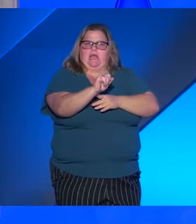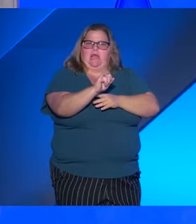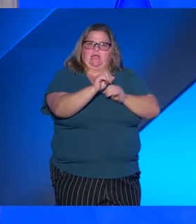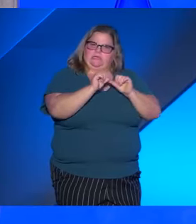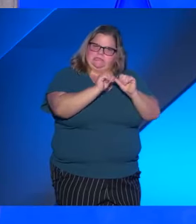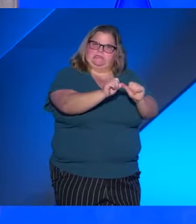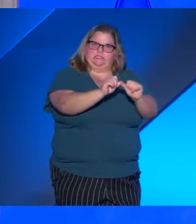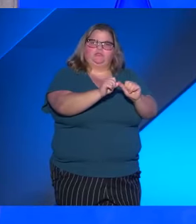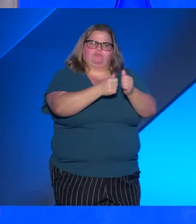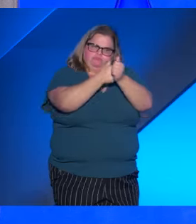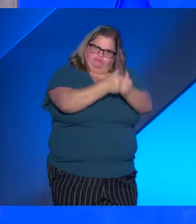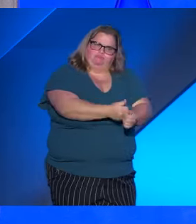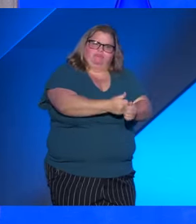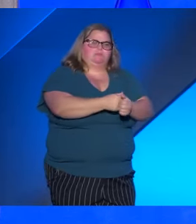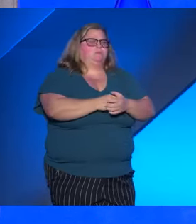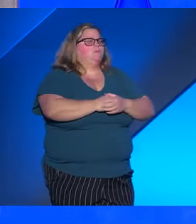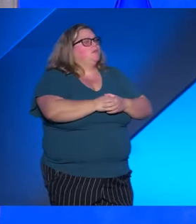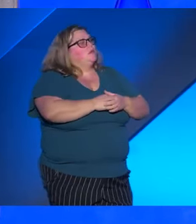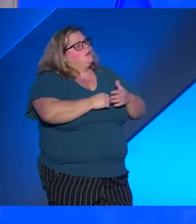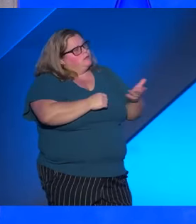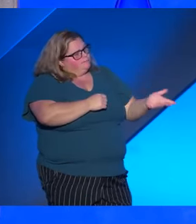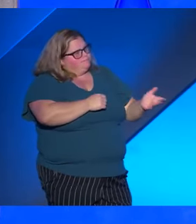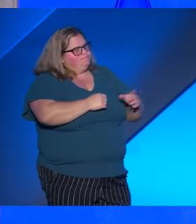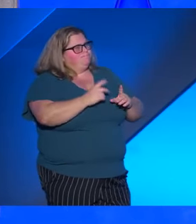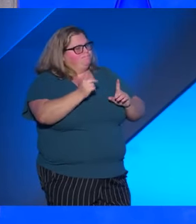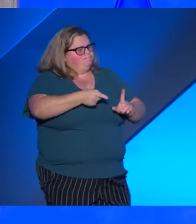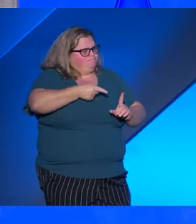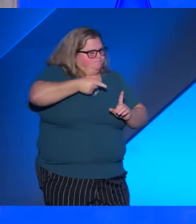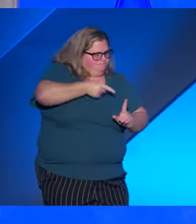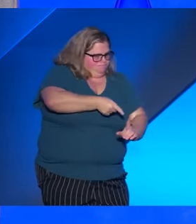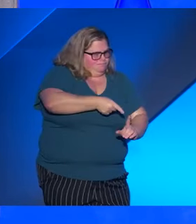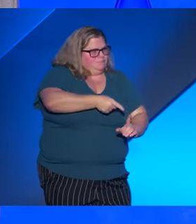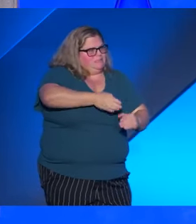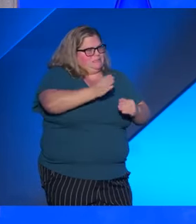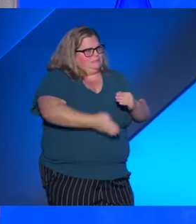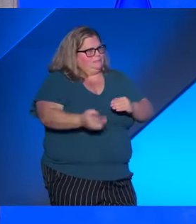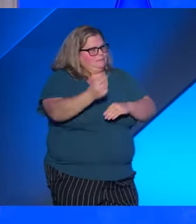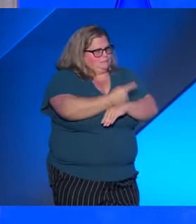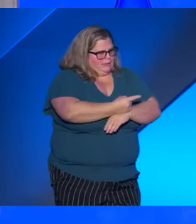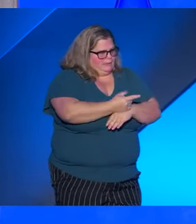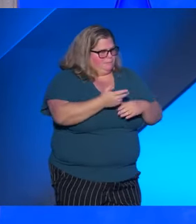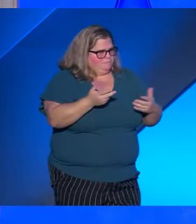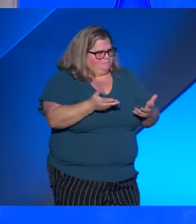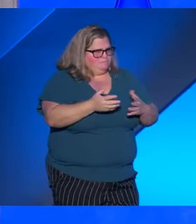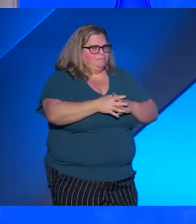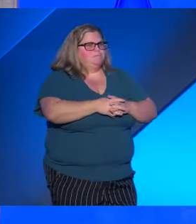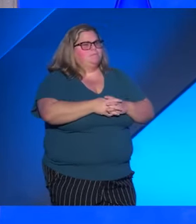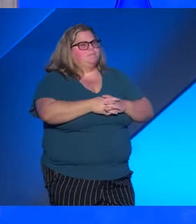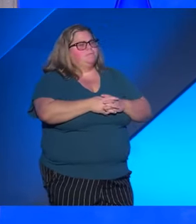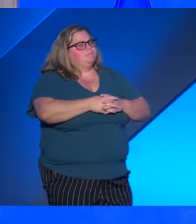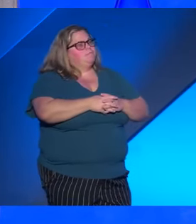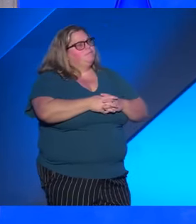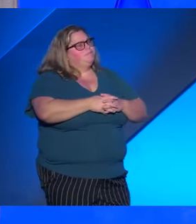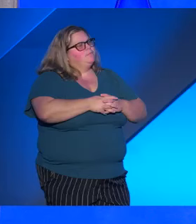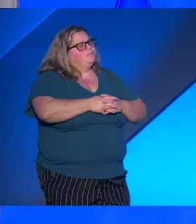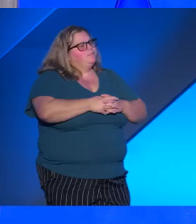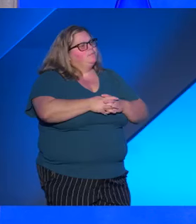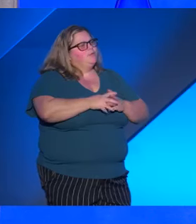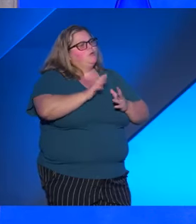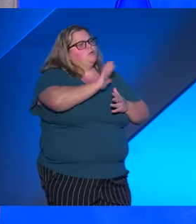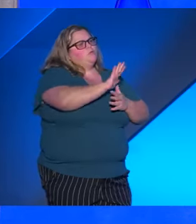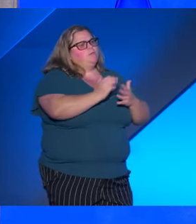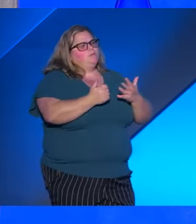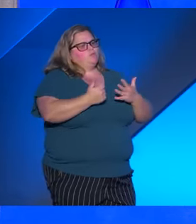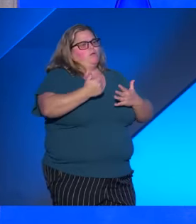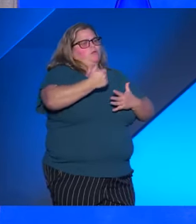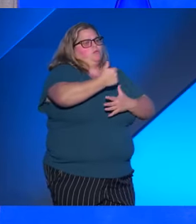The bottom line at the end of the day is, are you prioritizing the dignity